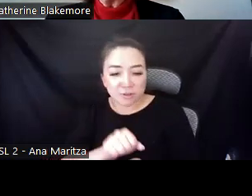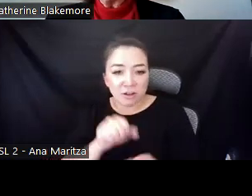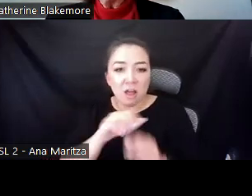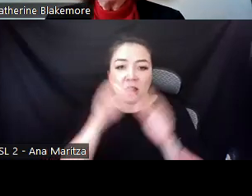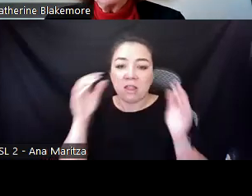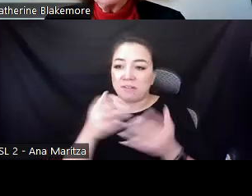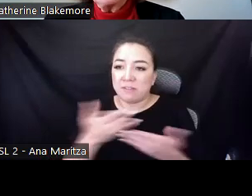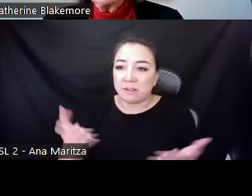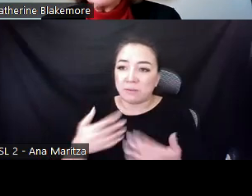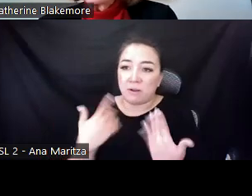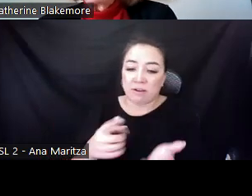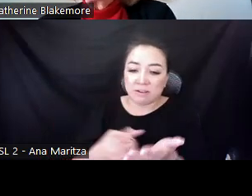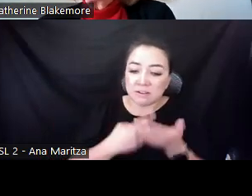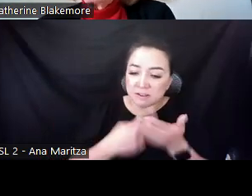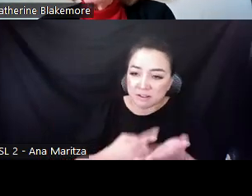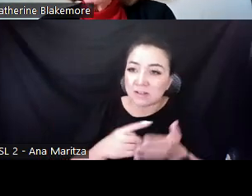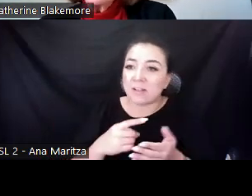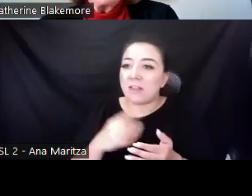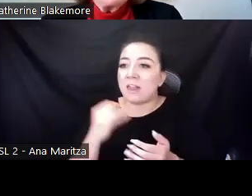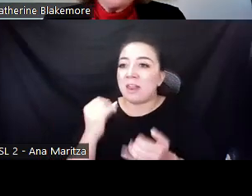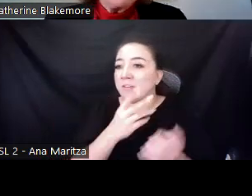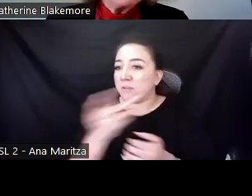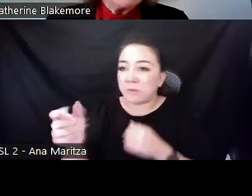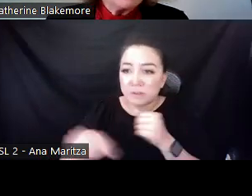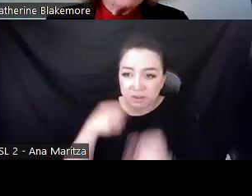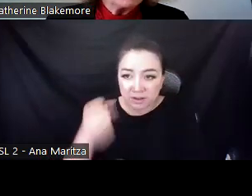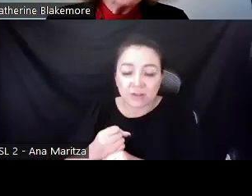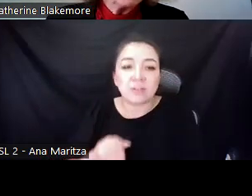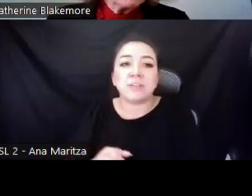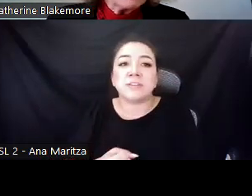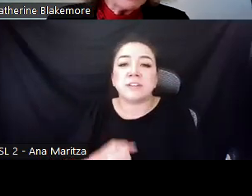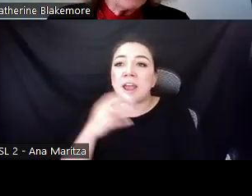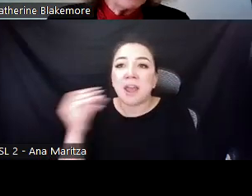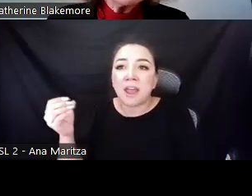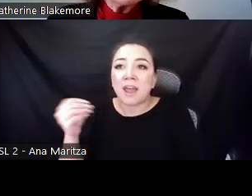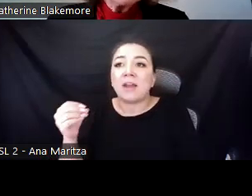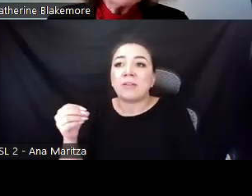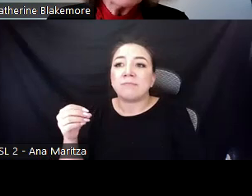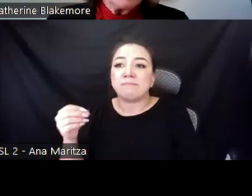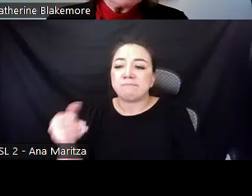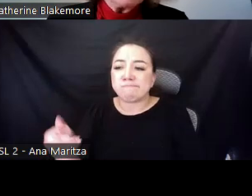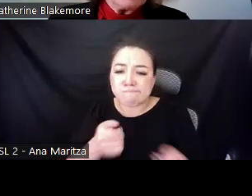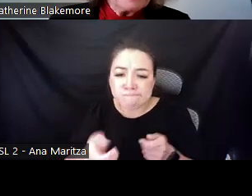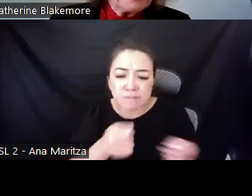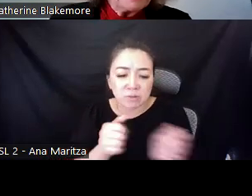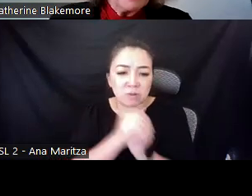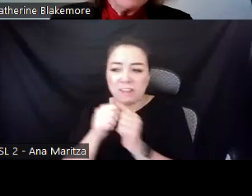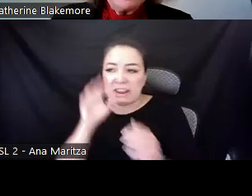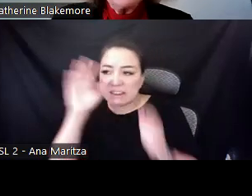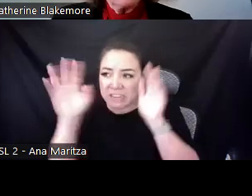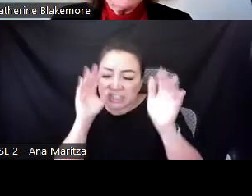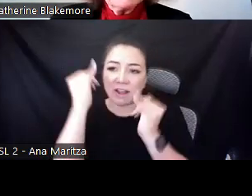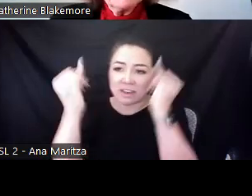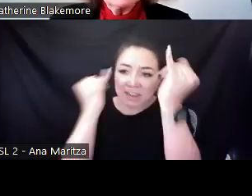have discussed over the last couple of years and pull together initiative ideas